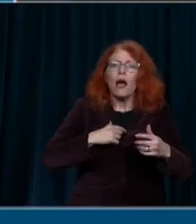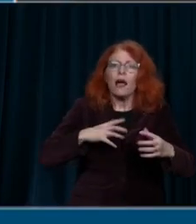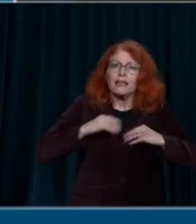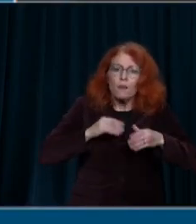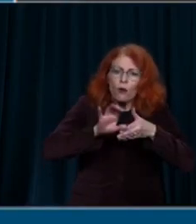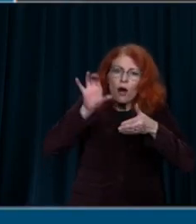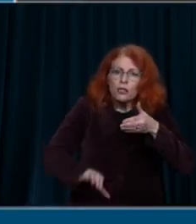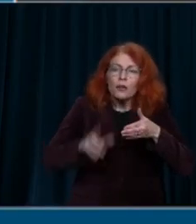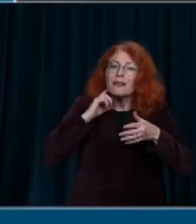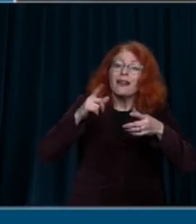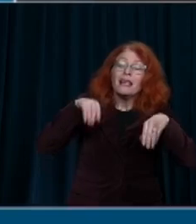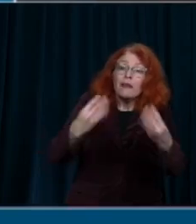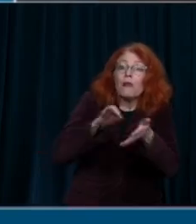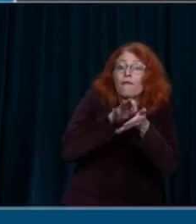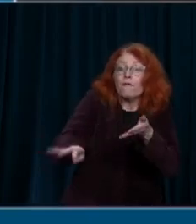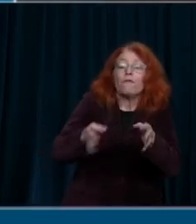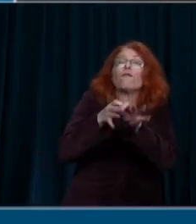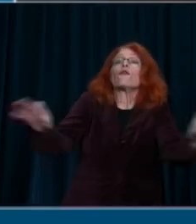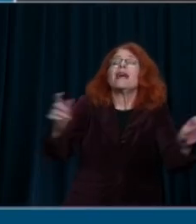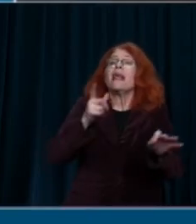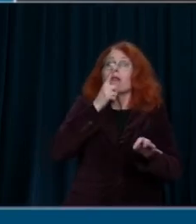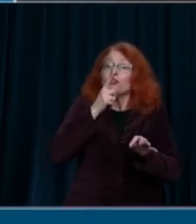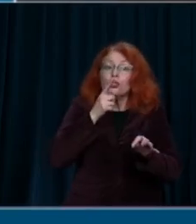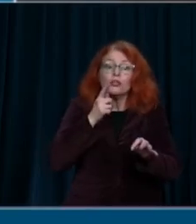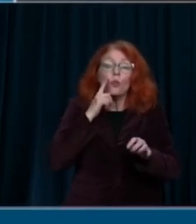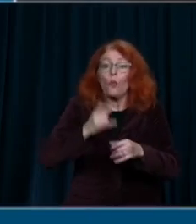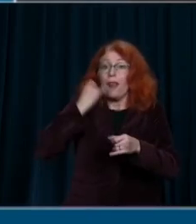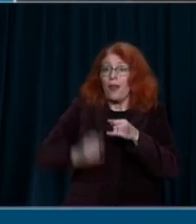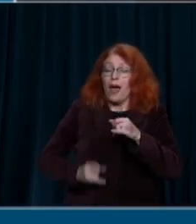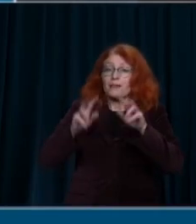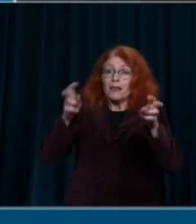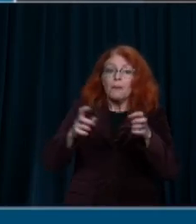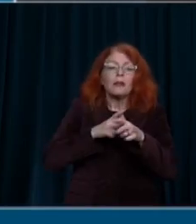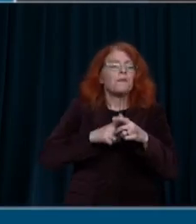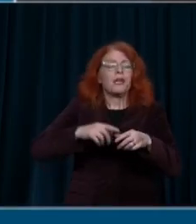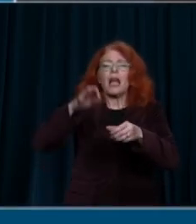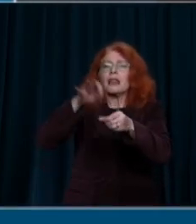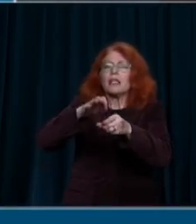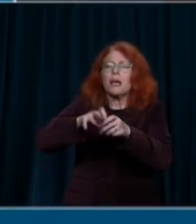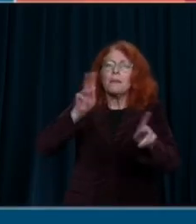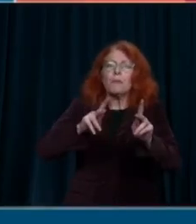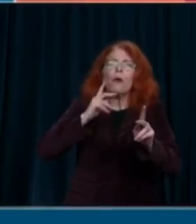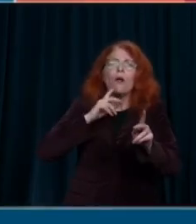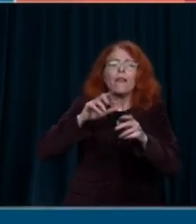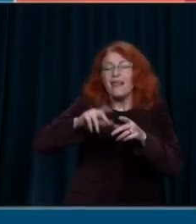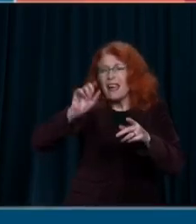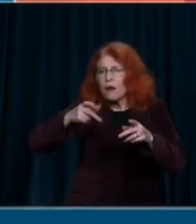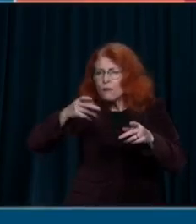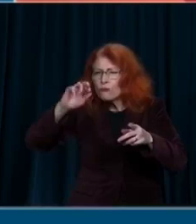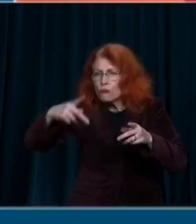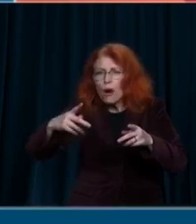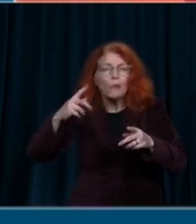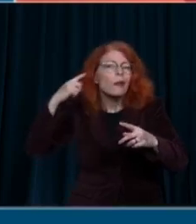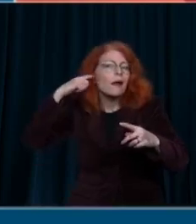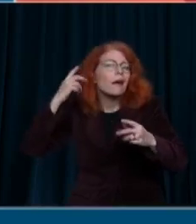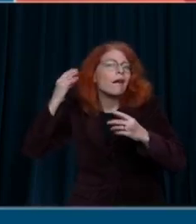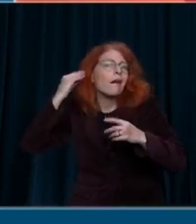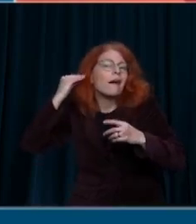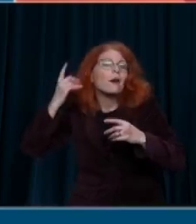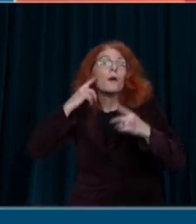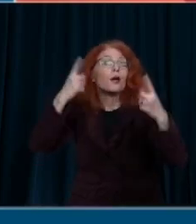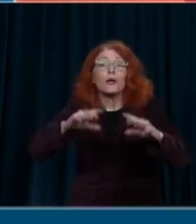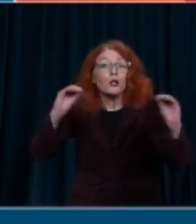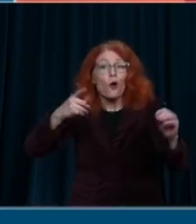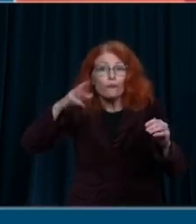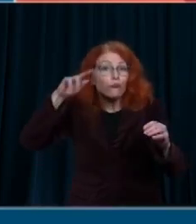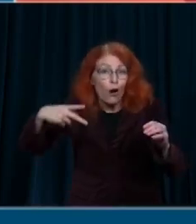So speeding them up as they Let's go wait back outside. on one last And I'm topic. sure the clean elections people are checking to see if that's a prop. I'm probably going to hear in my ear, because we agreed no